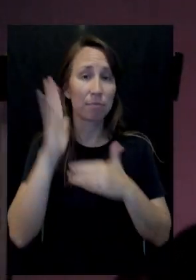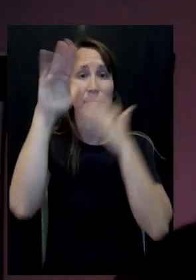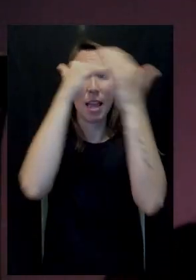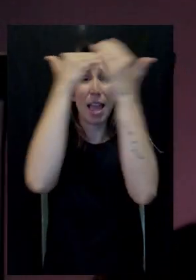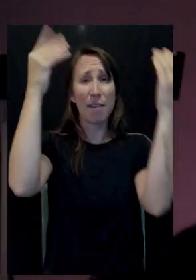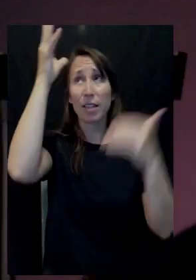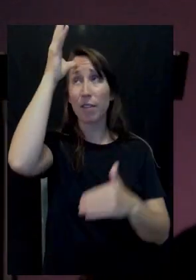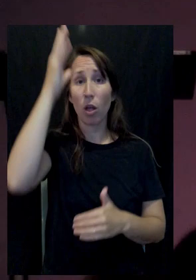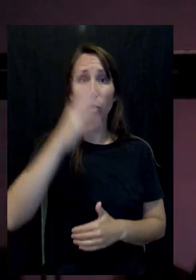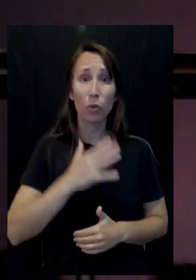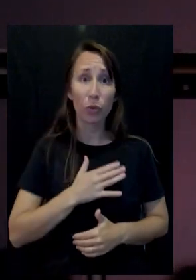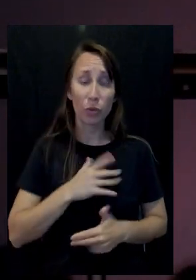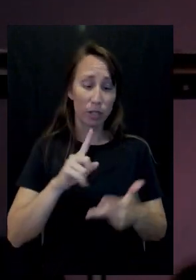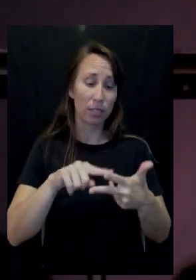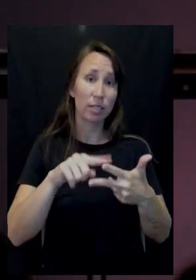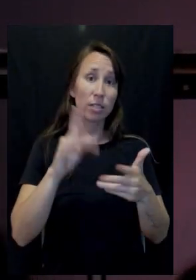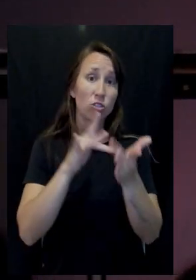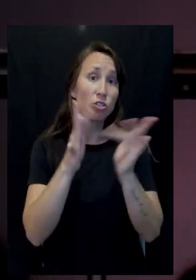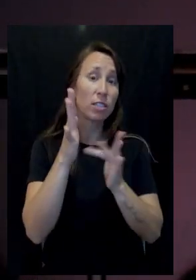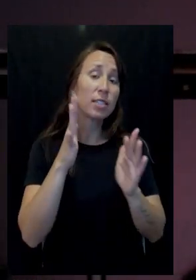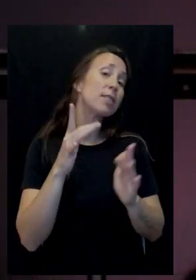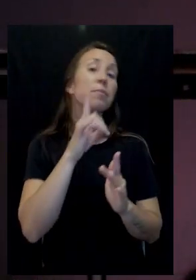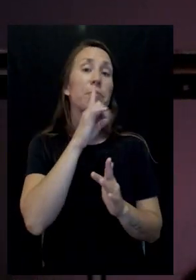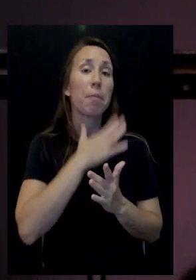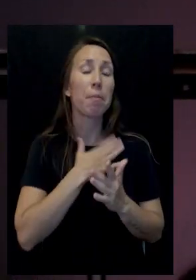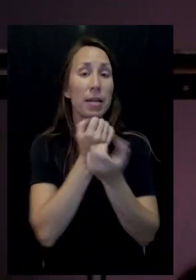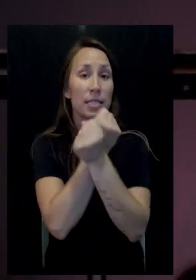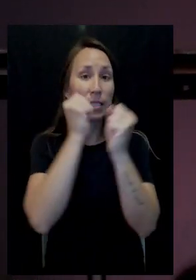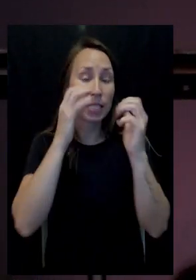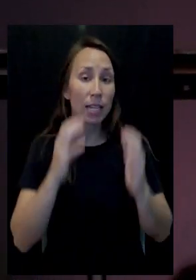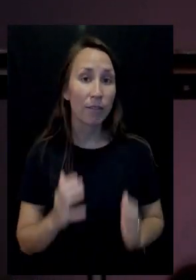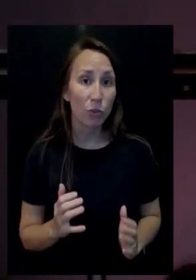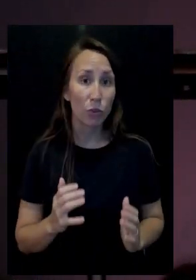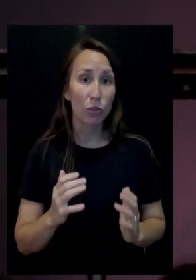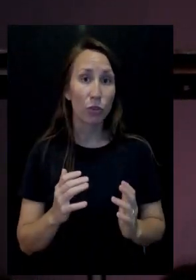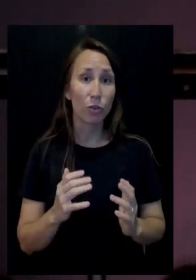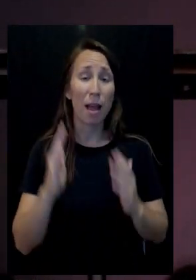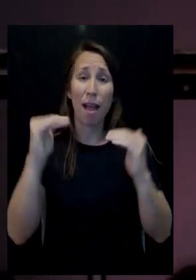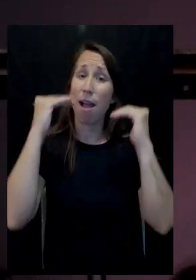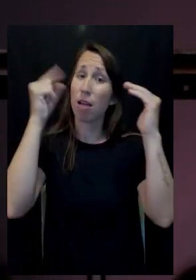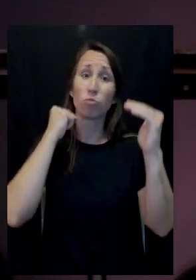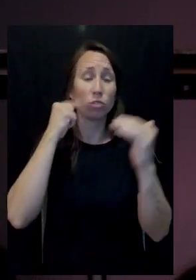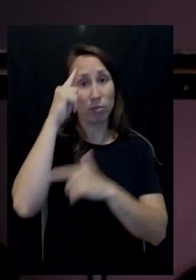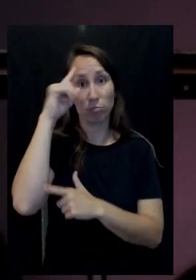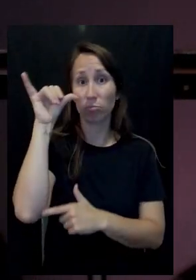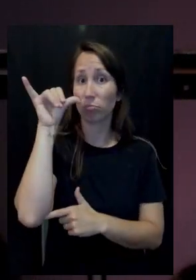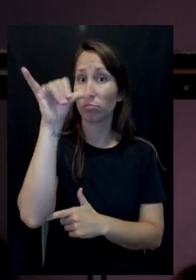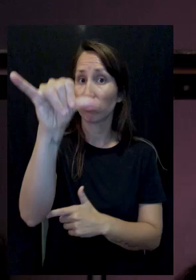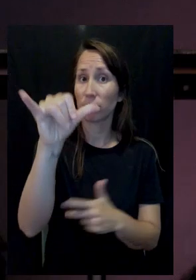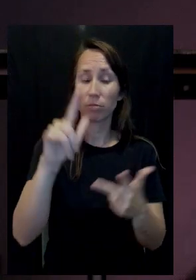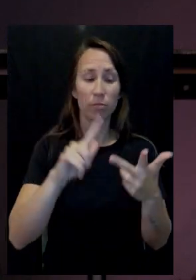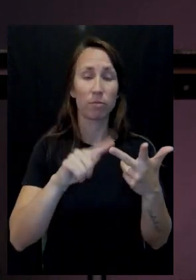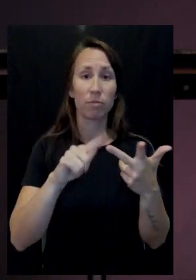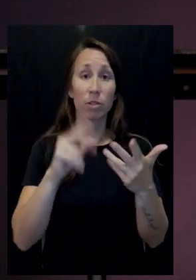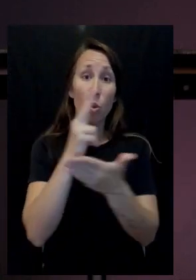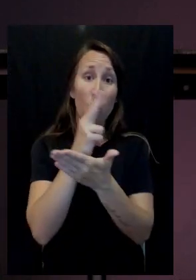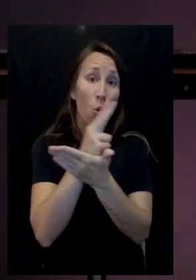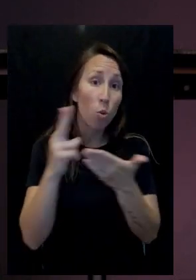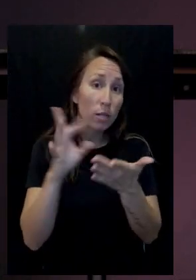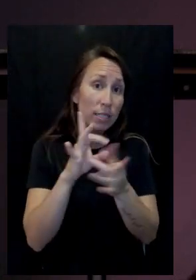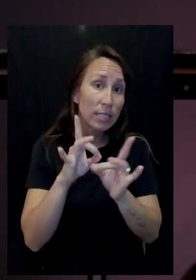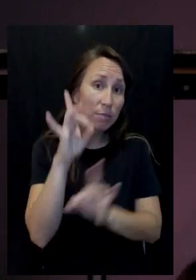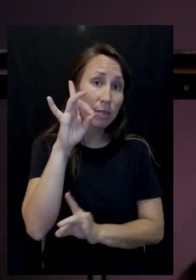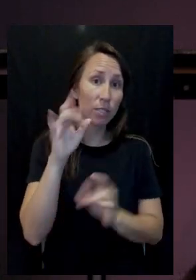Father. Jesus is my Savior. He's my salvation pioneer. My high priest forever. And three, the Holy Spirit is